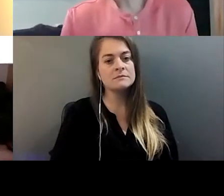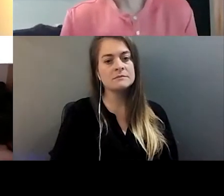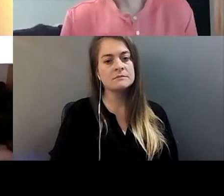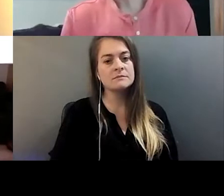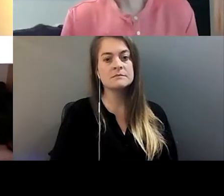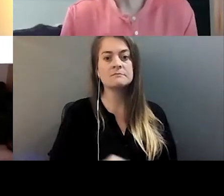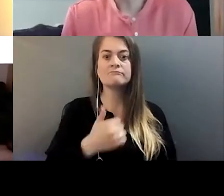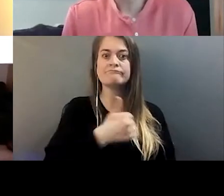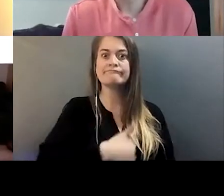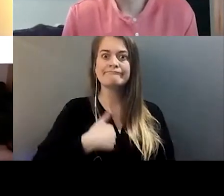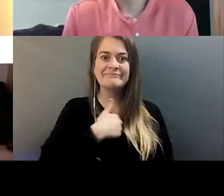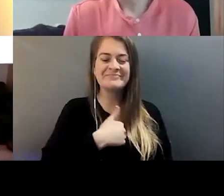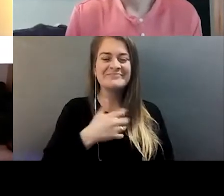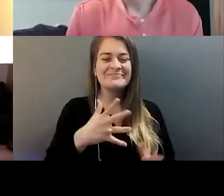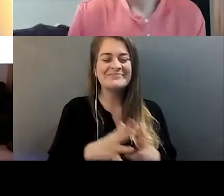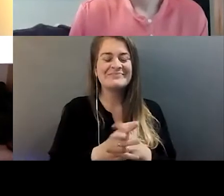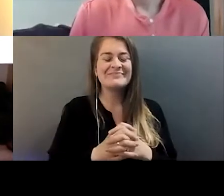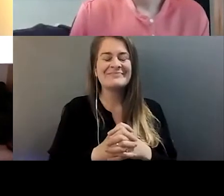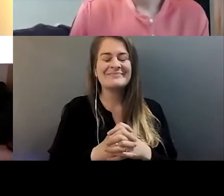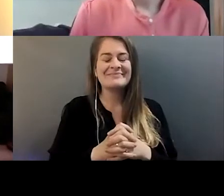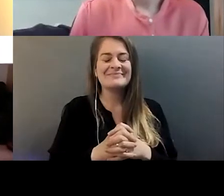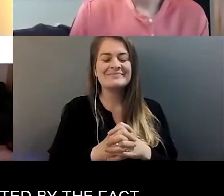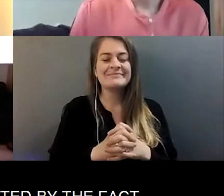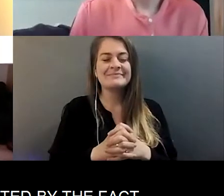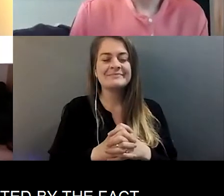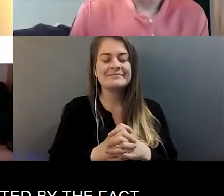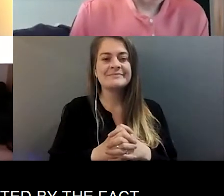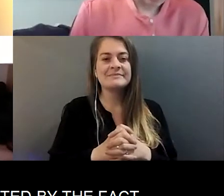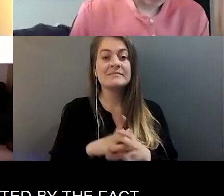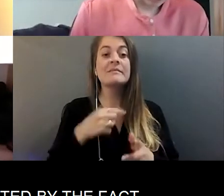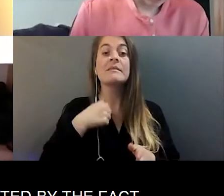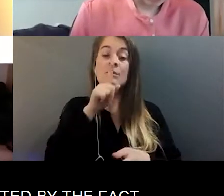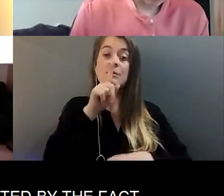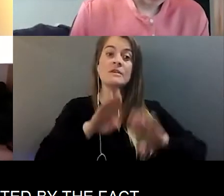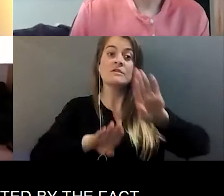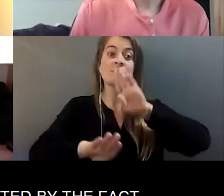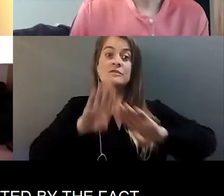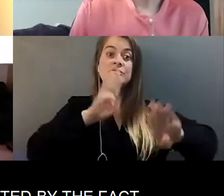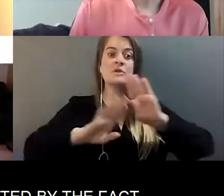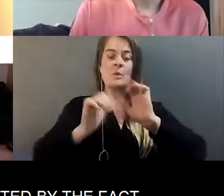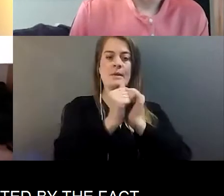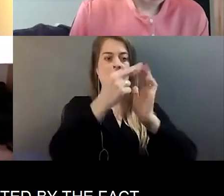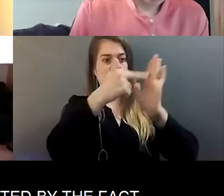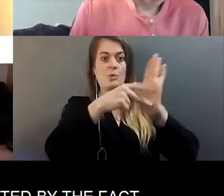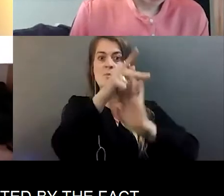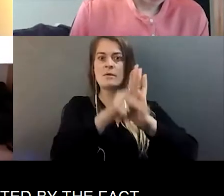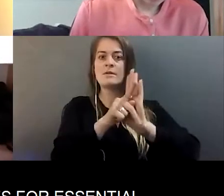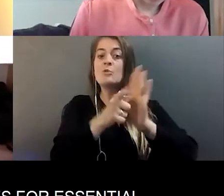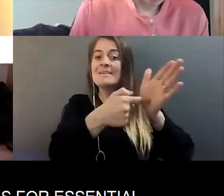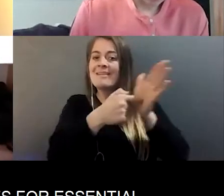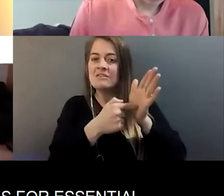Sorry about that. I am very frustrated by the fact that when we look at the guidelines for essential